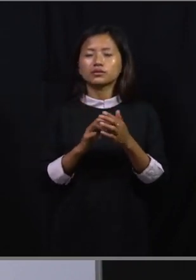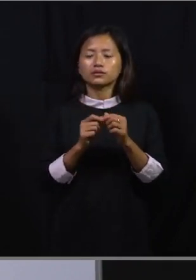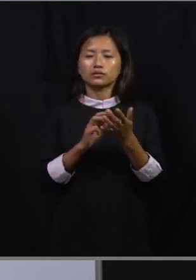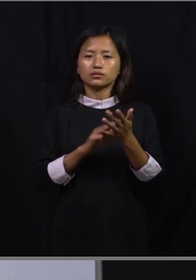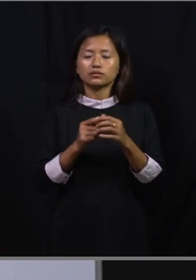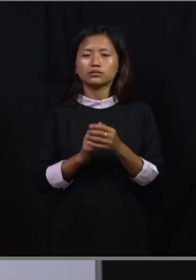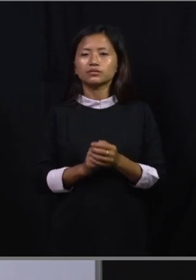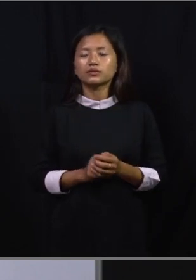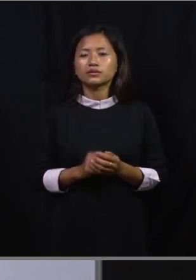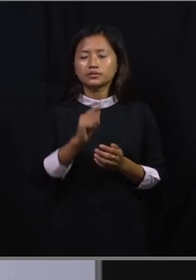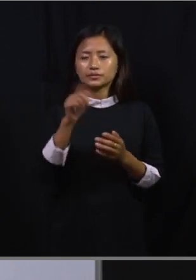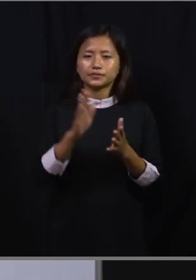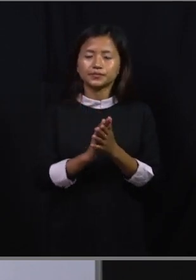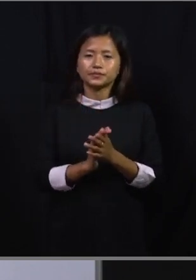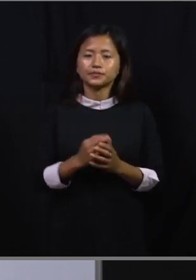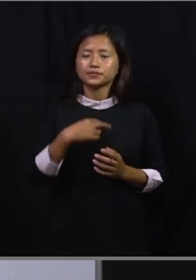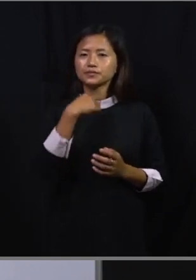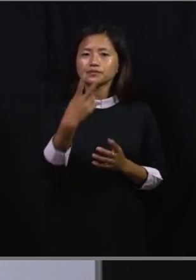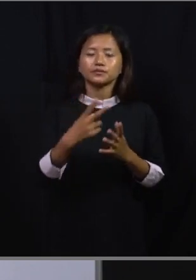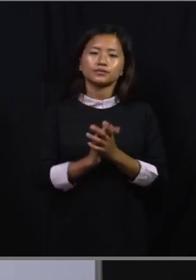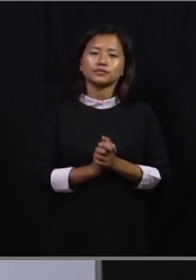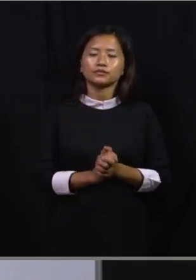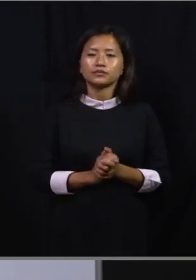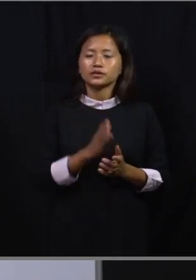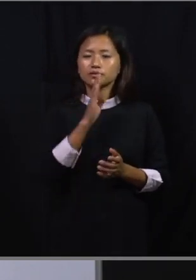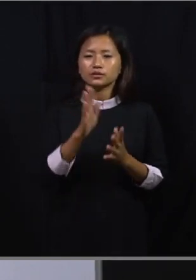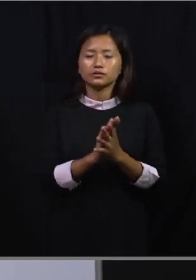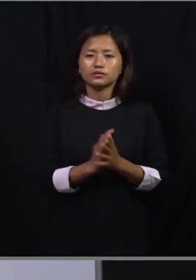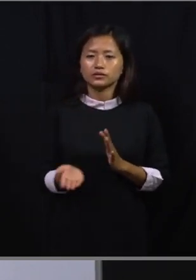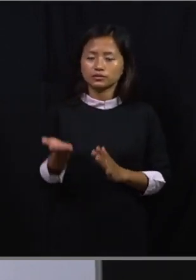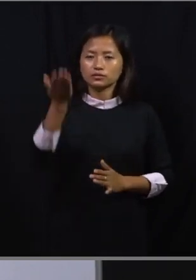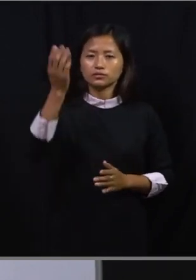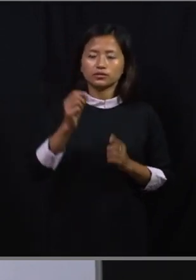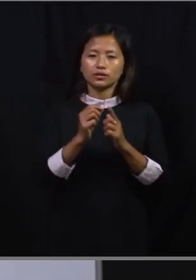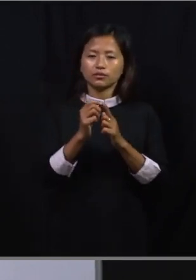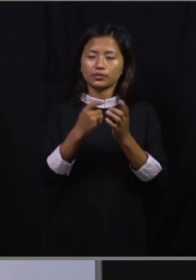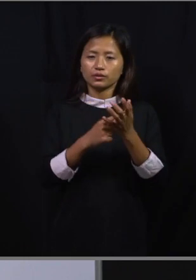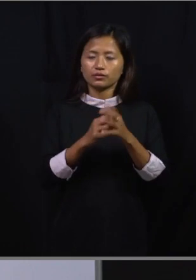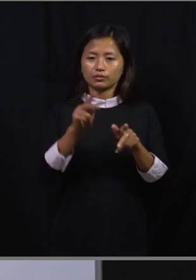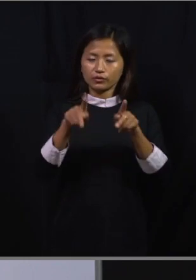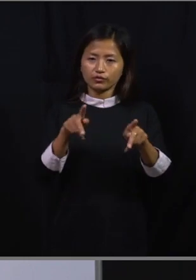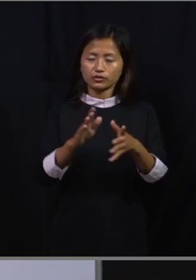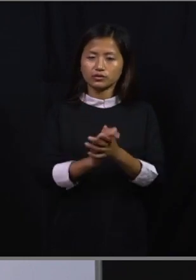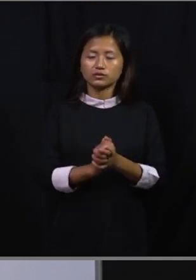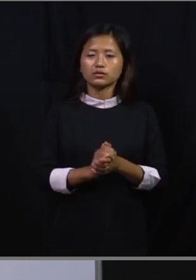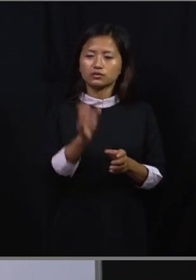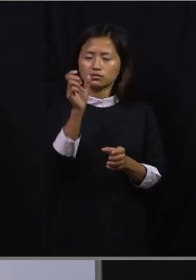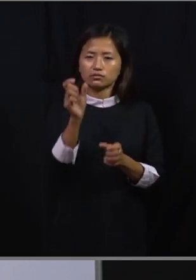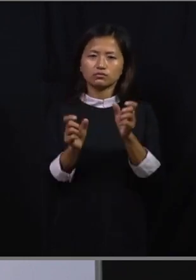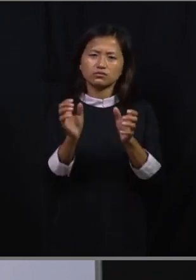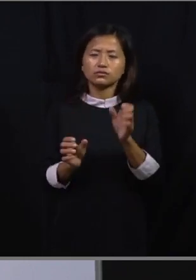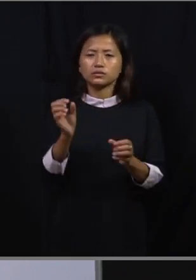They want to have increased voice in human rights because of the increase in poverty, which is killing thousands of people